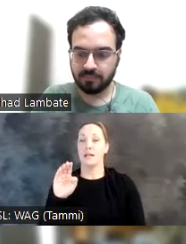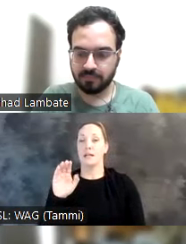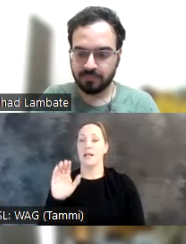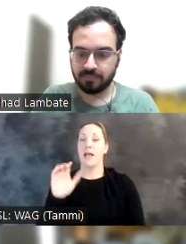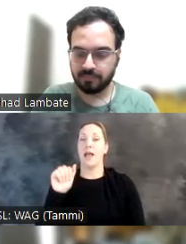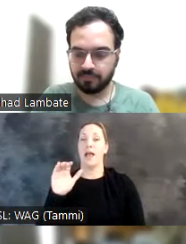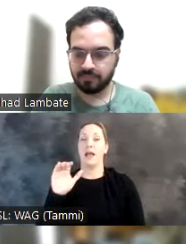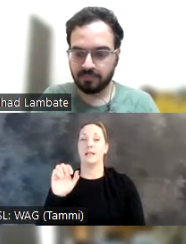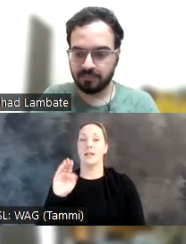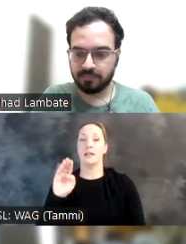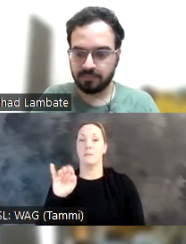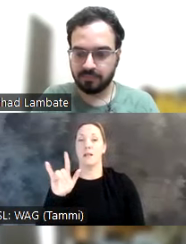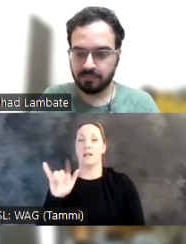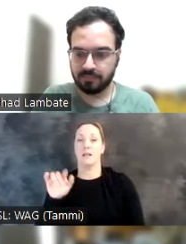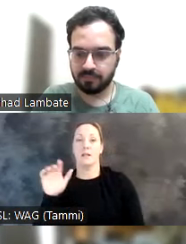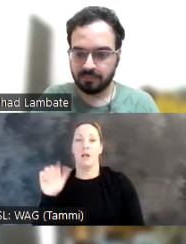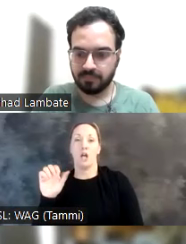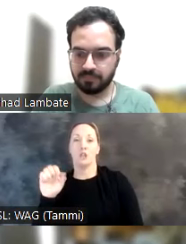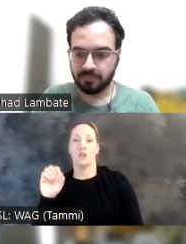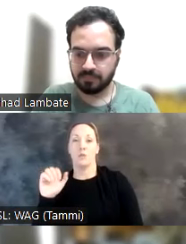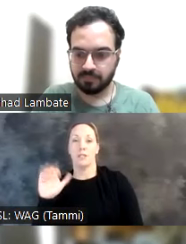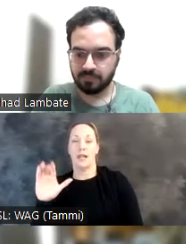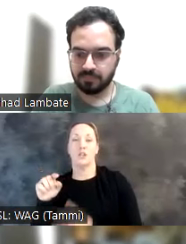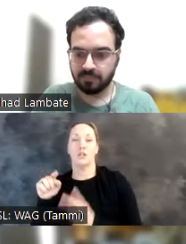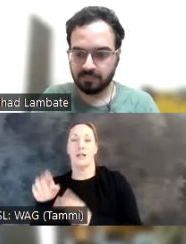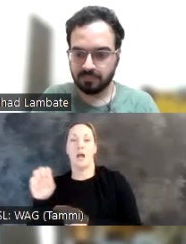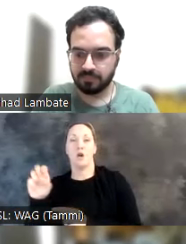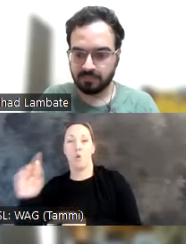www.accessibilityassociation.org or email